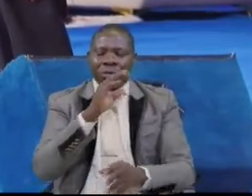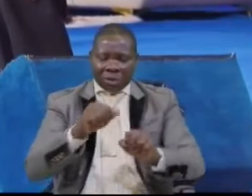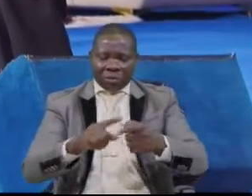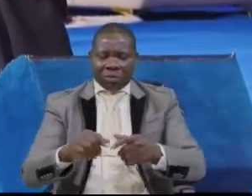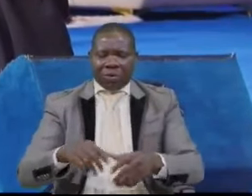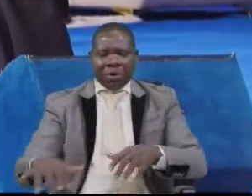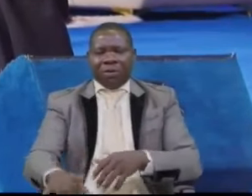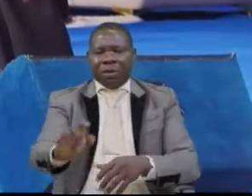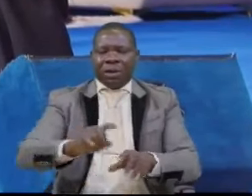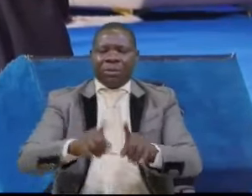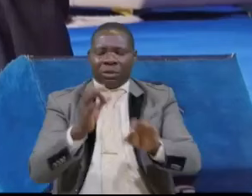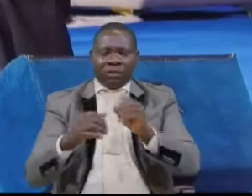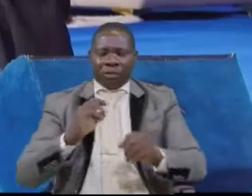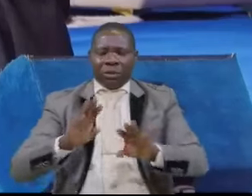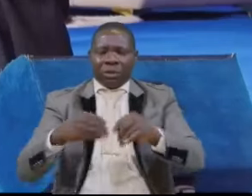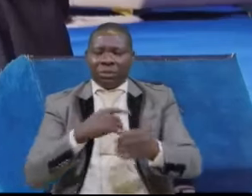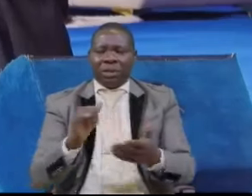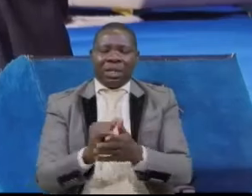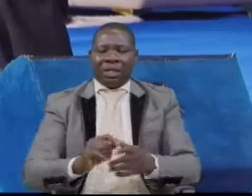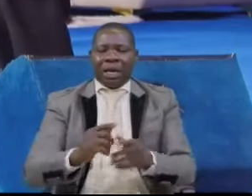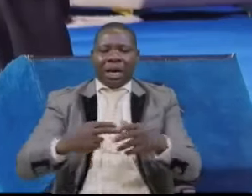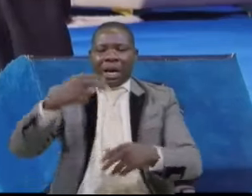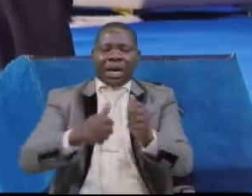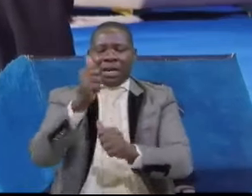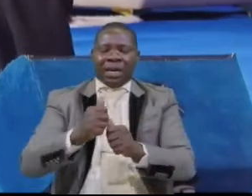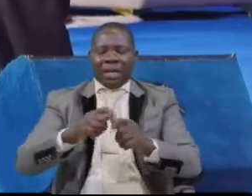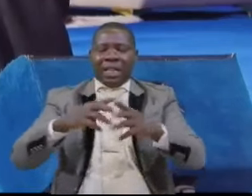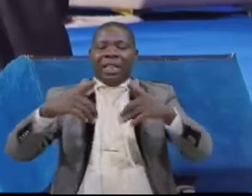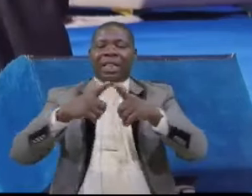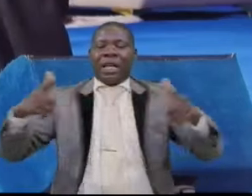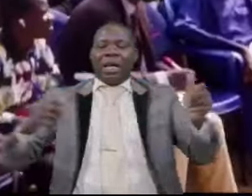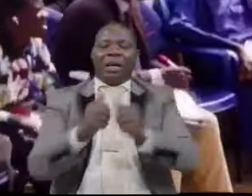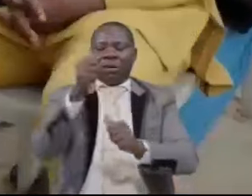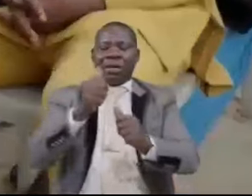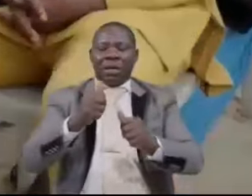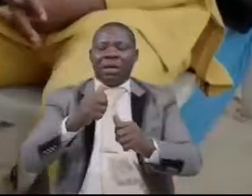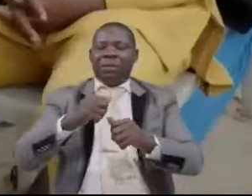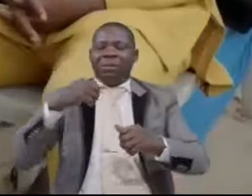brighter, greater, louder, amen, we'll get there.